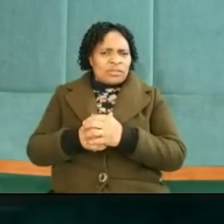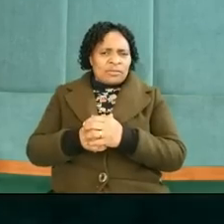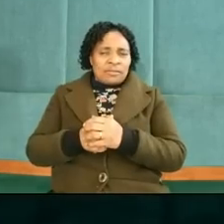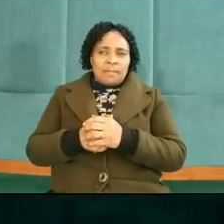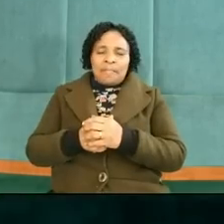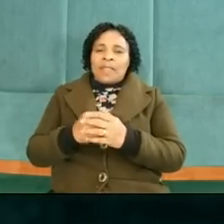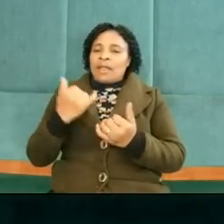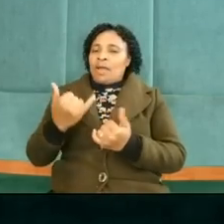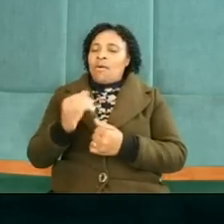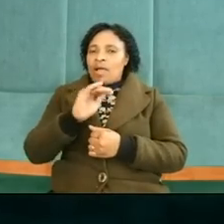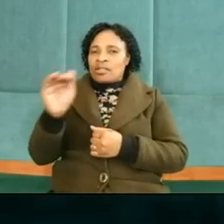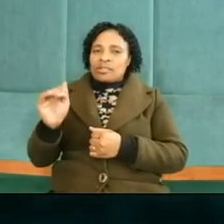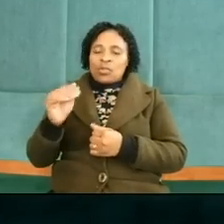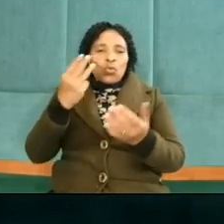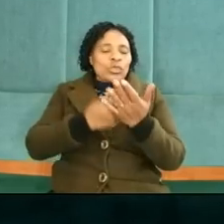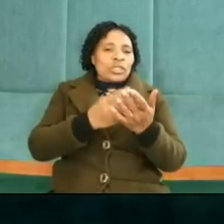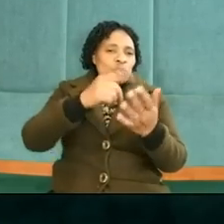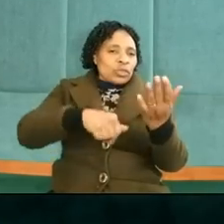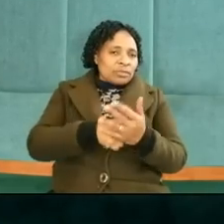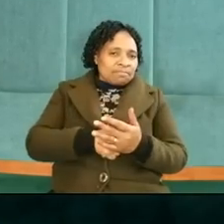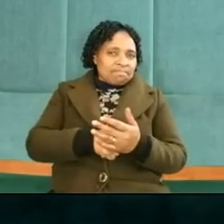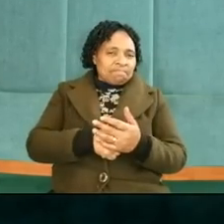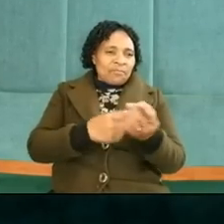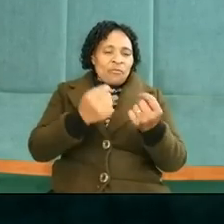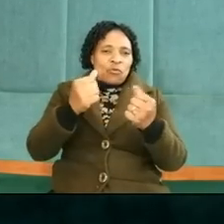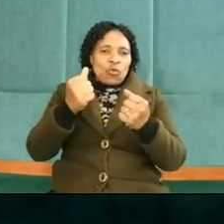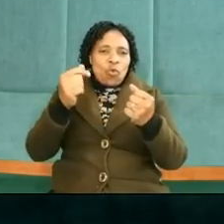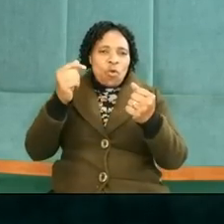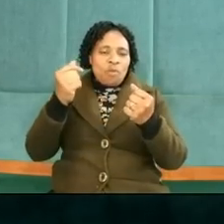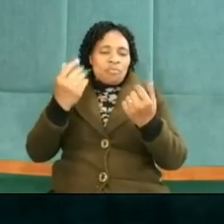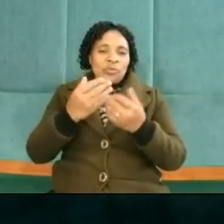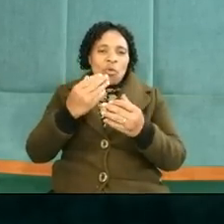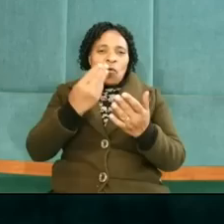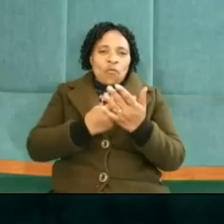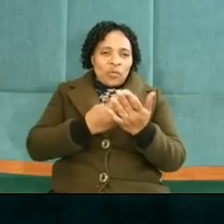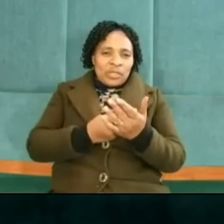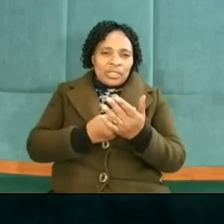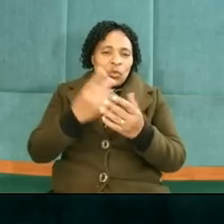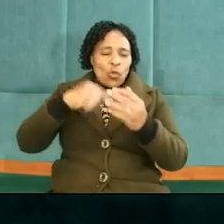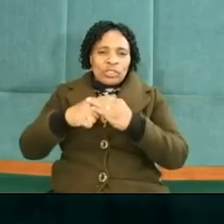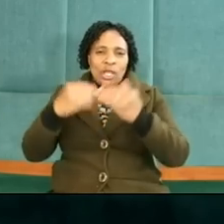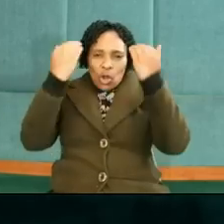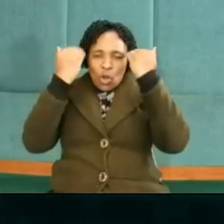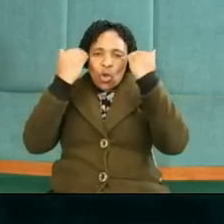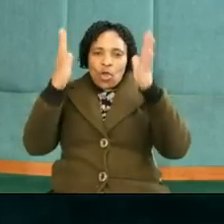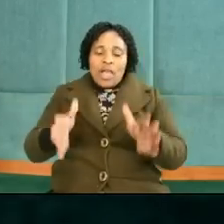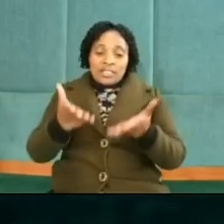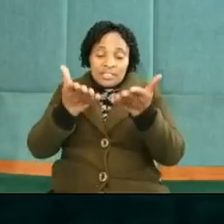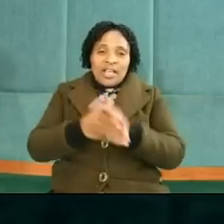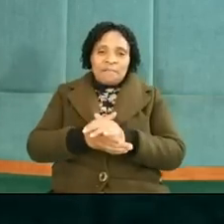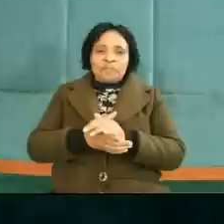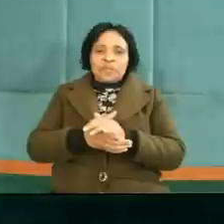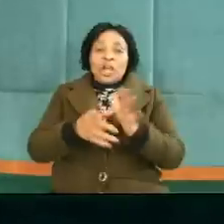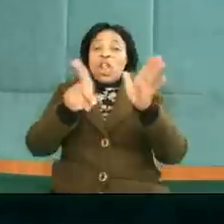You have to ask the question, what's witness? There are a few lawyers in here. Witness is a legal terminology.